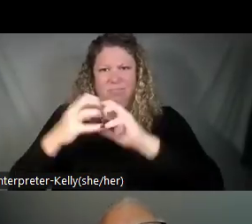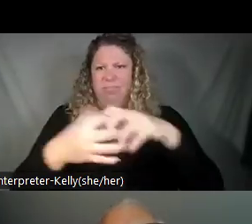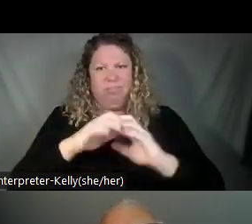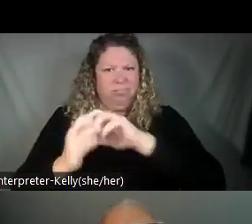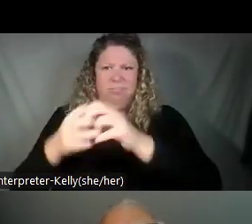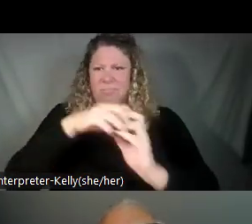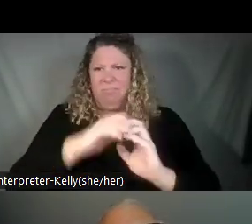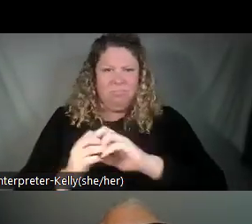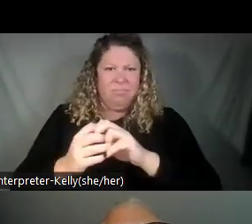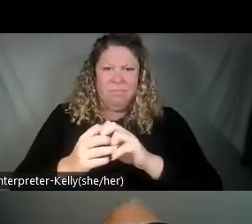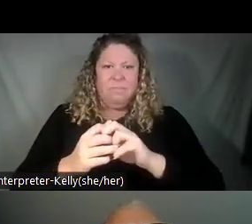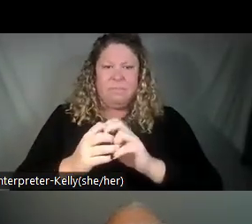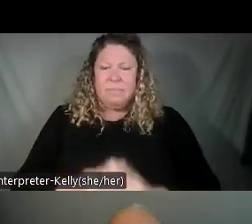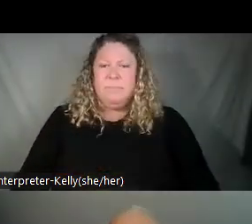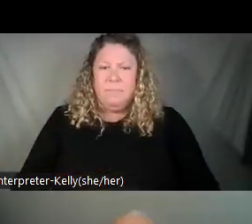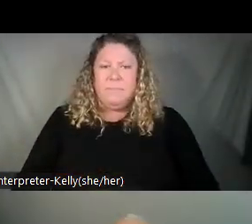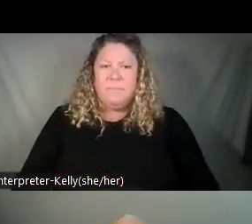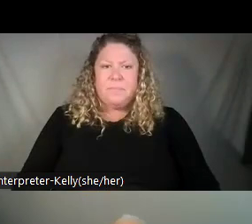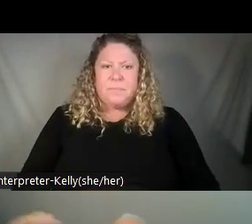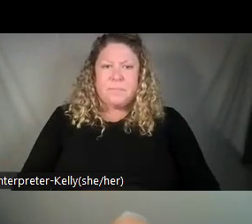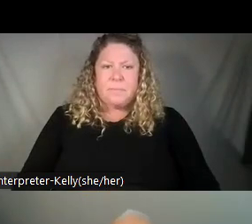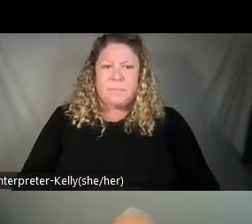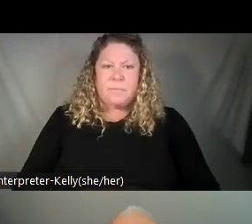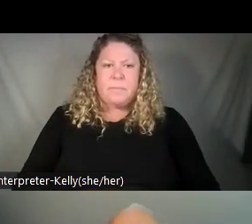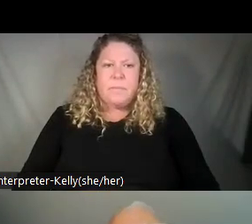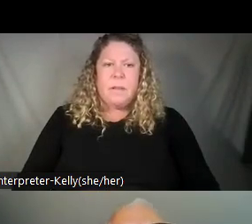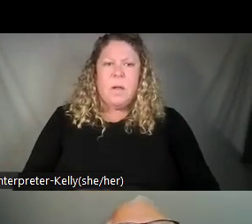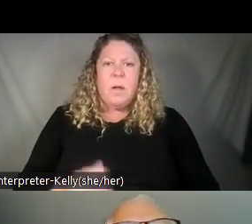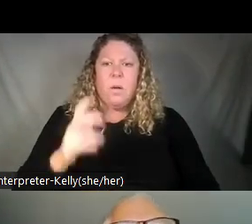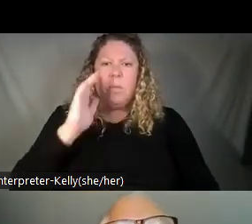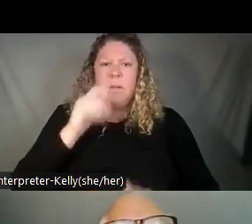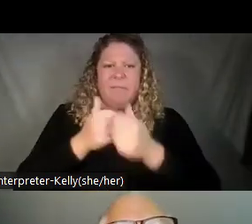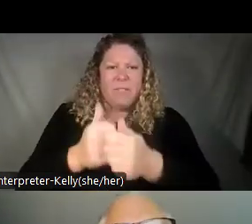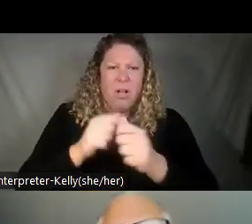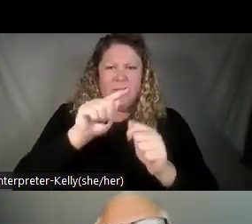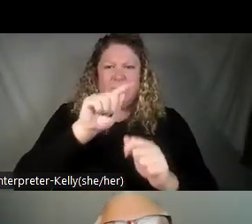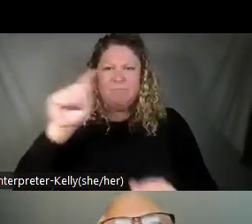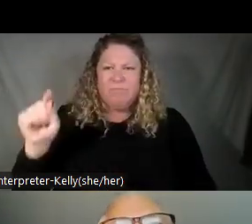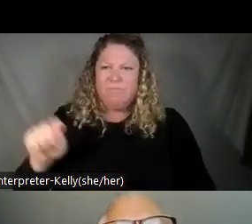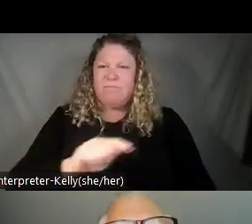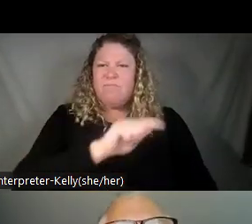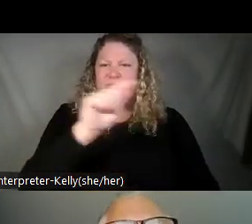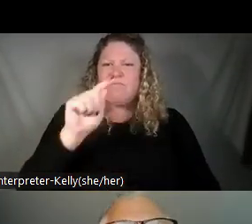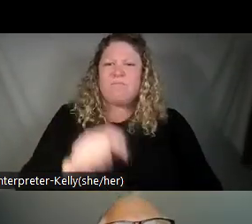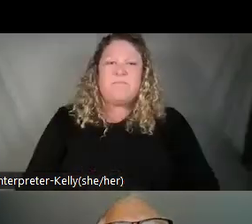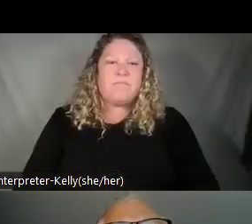with all the methodologies. And so we're going to be following this wheel around as we go through this presentation.